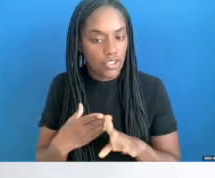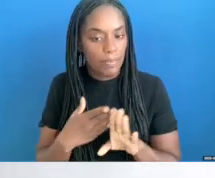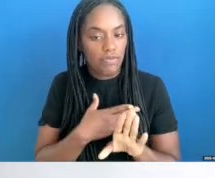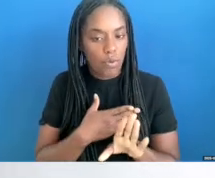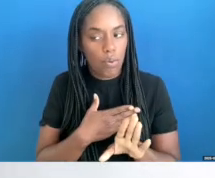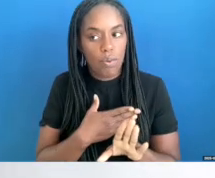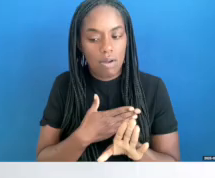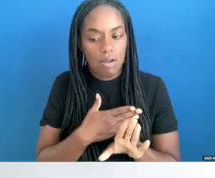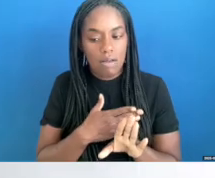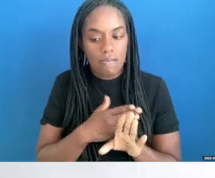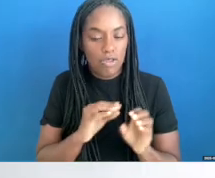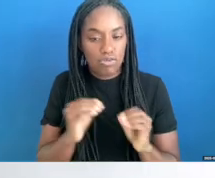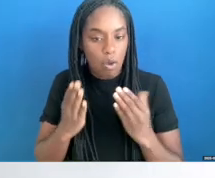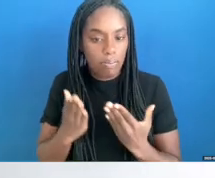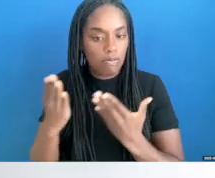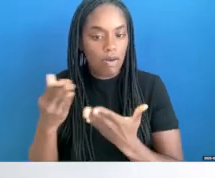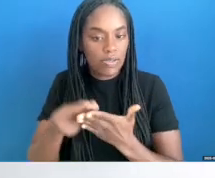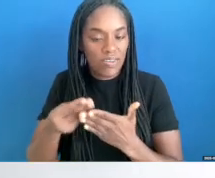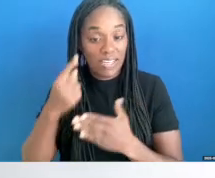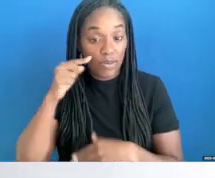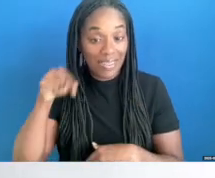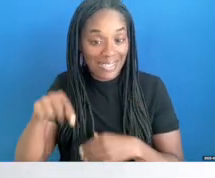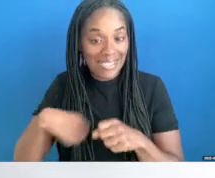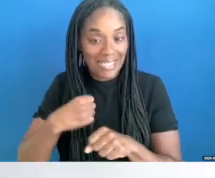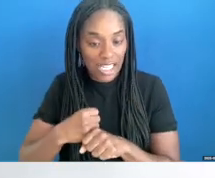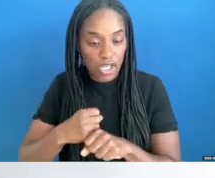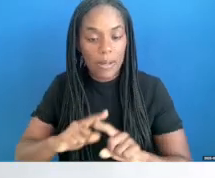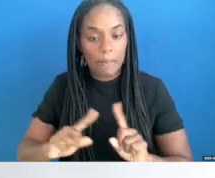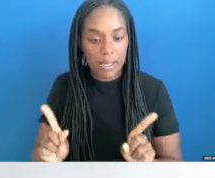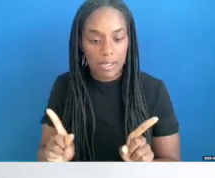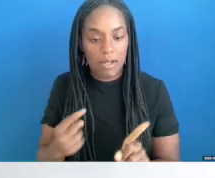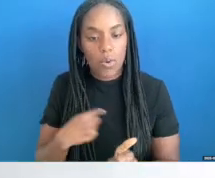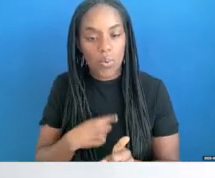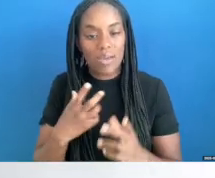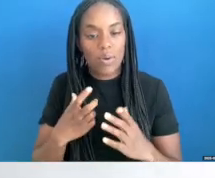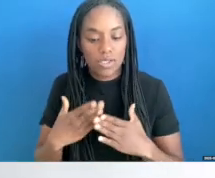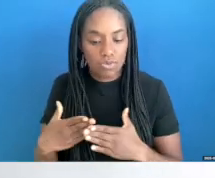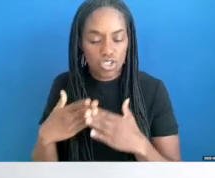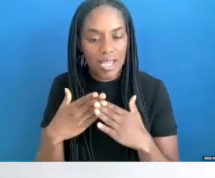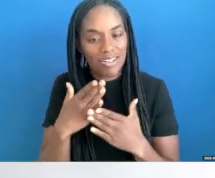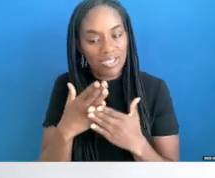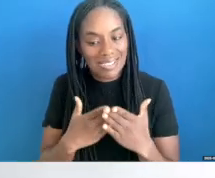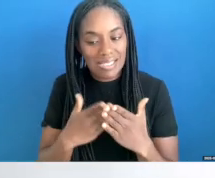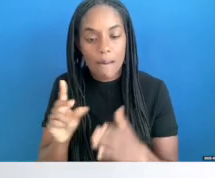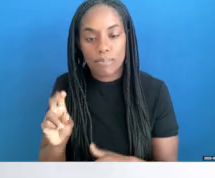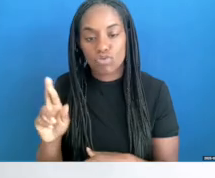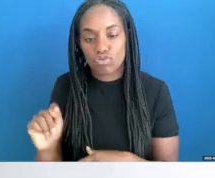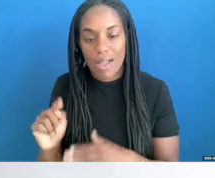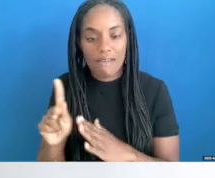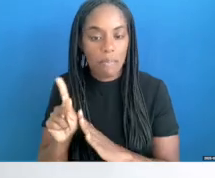no proposed funding for this year. However, we want to share some draft